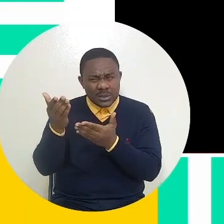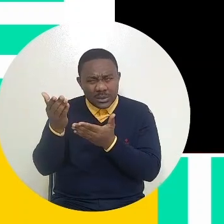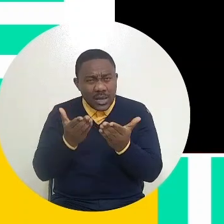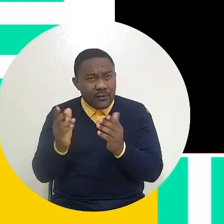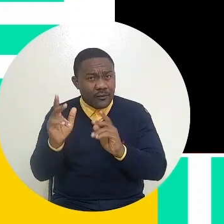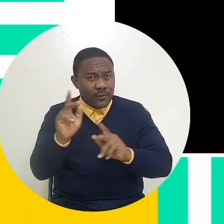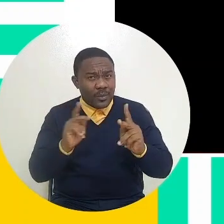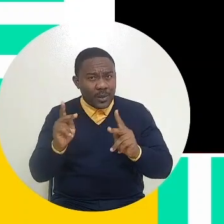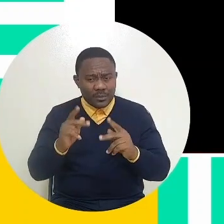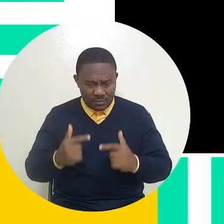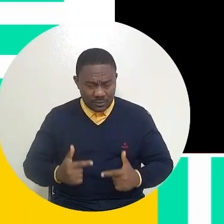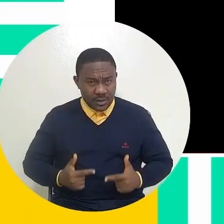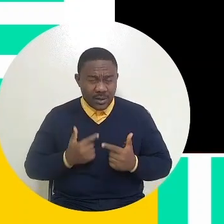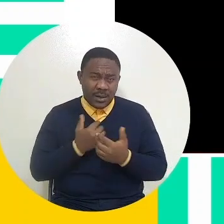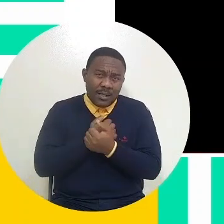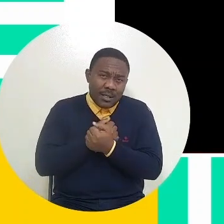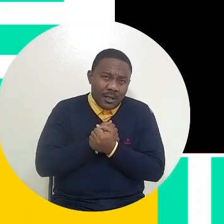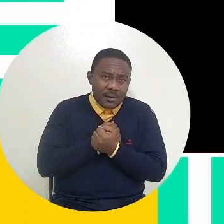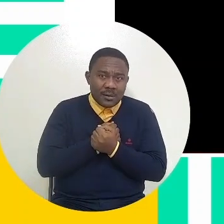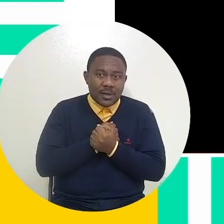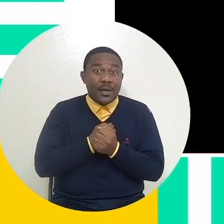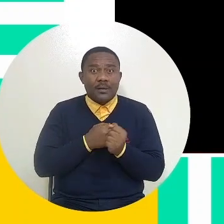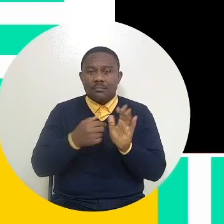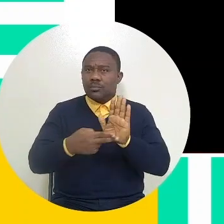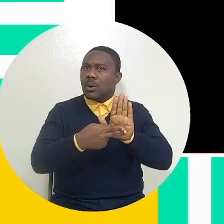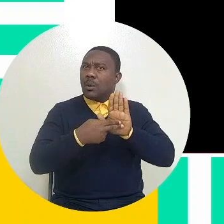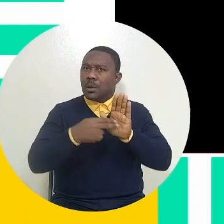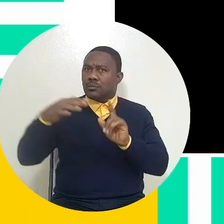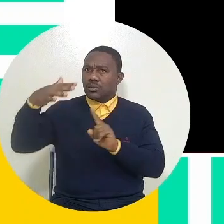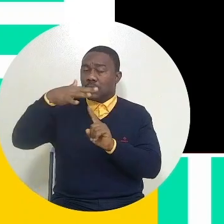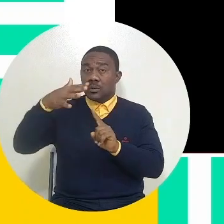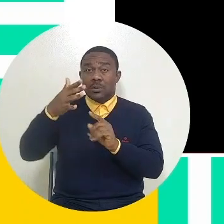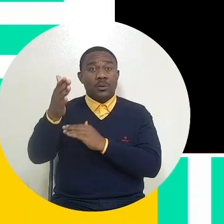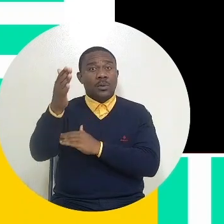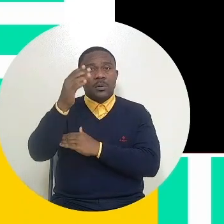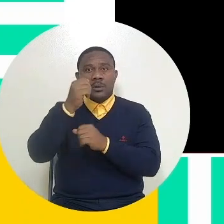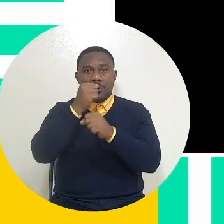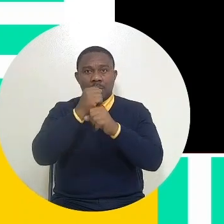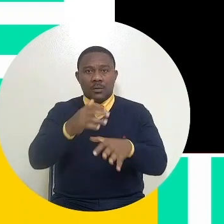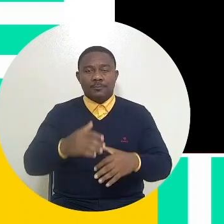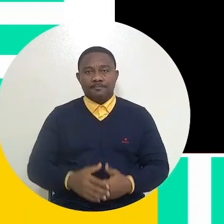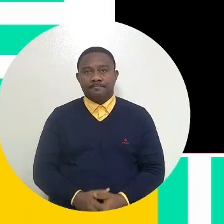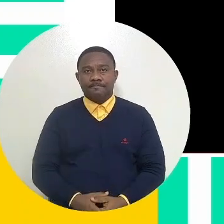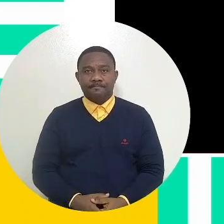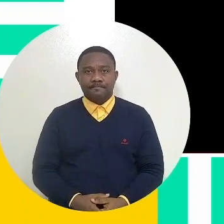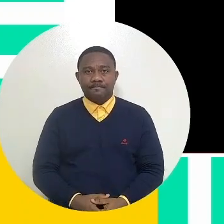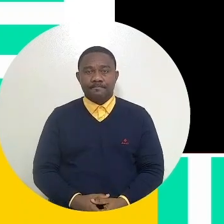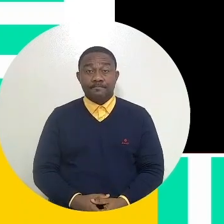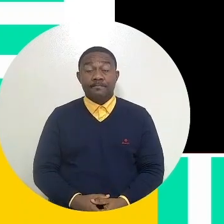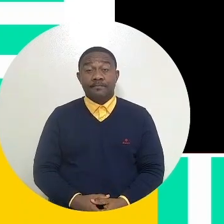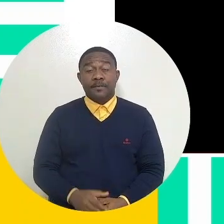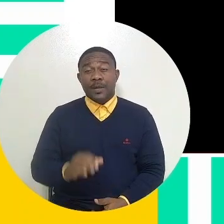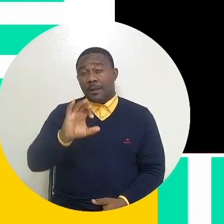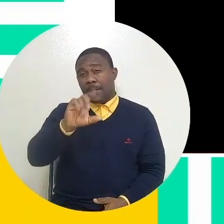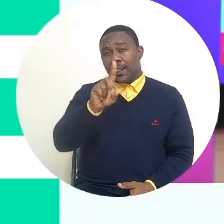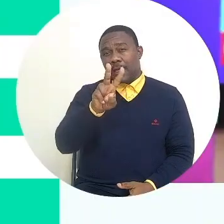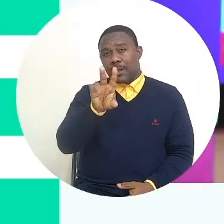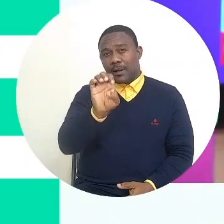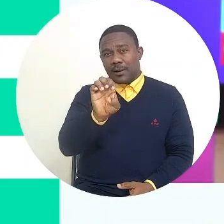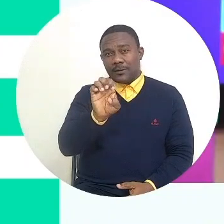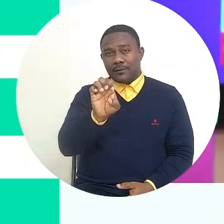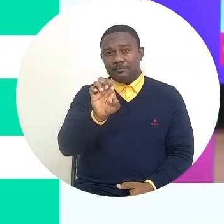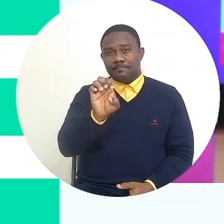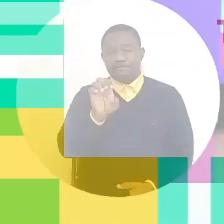humanity, to live, to love, and leave a legacy in your own way. God bless you. I'm Bernard Kelvin Clive. Build your brand today.